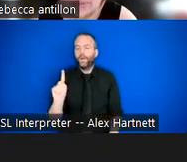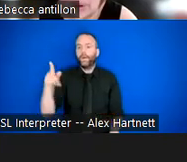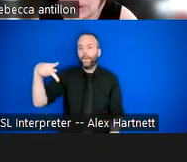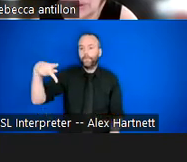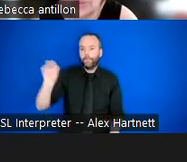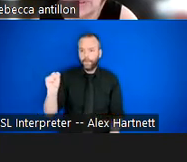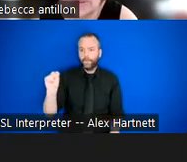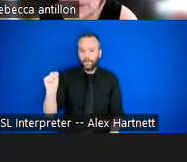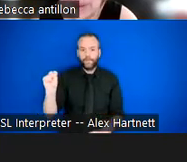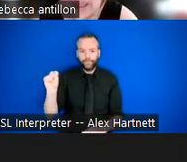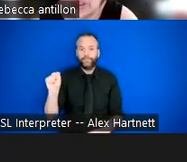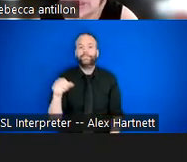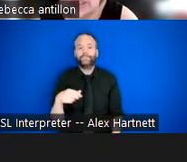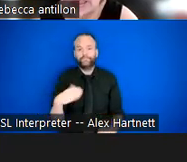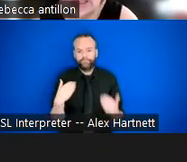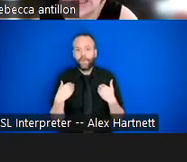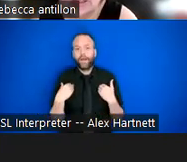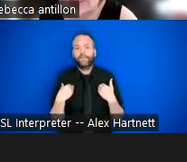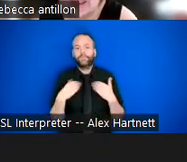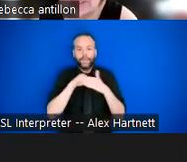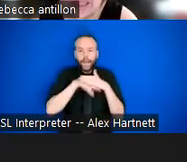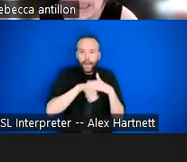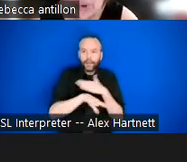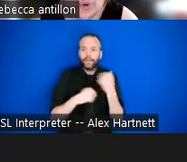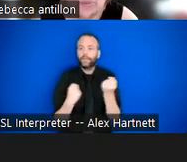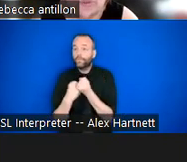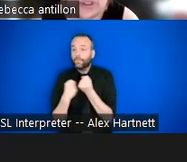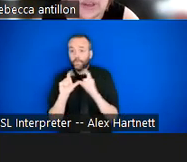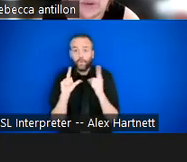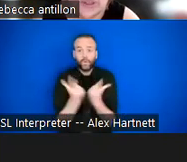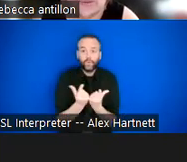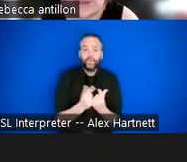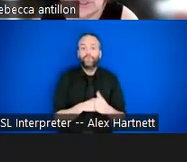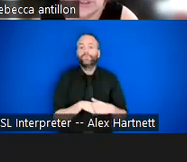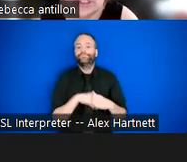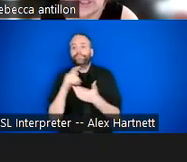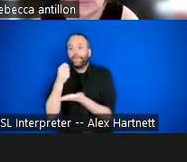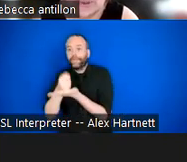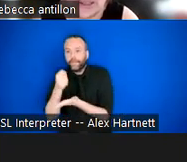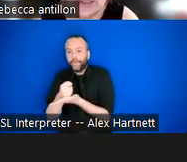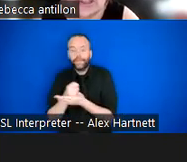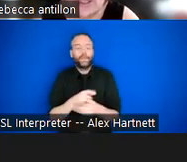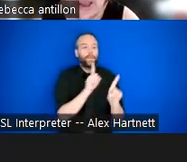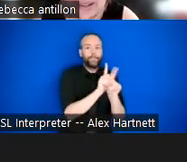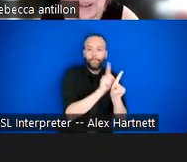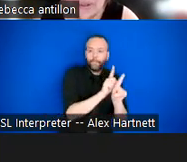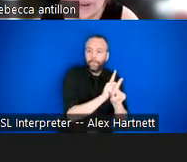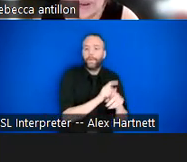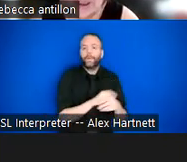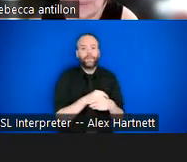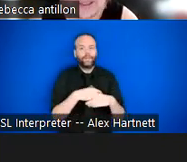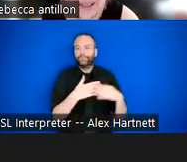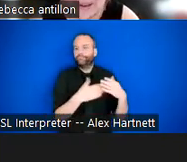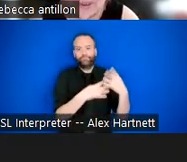space, support groups, a food pantry. They even have a game room, free therapy, mentorship, and just lots of